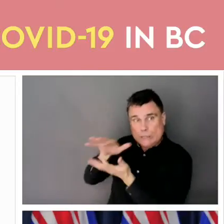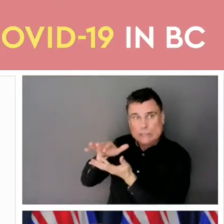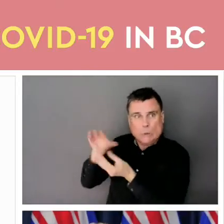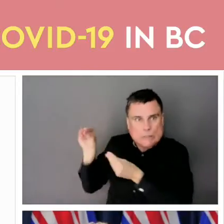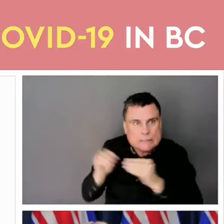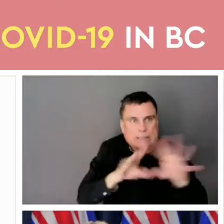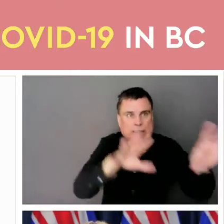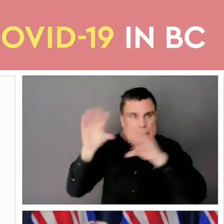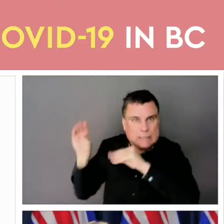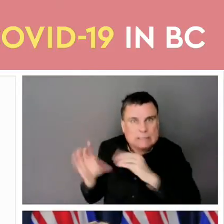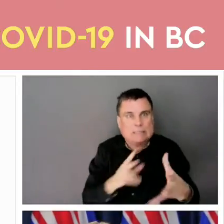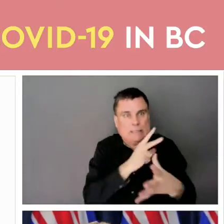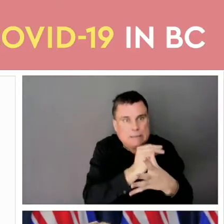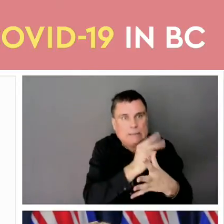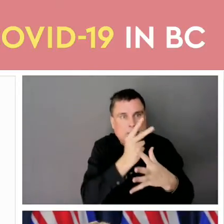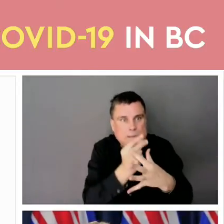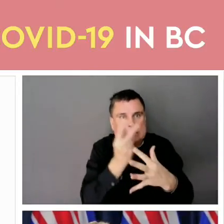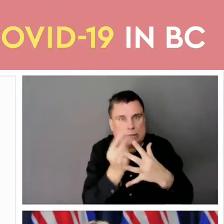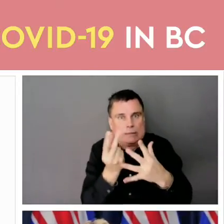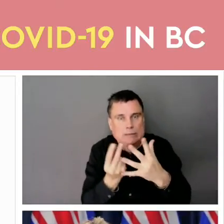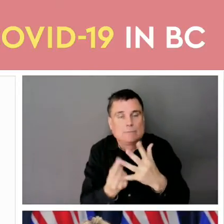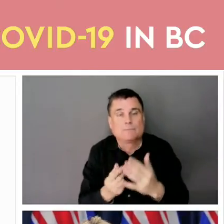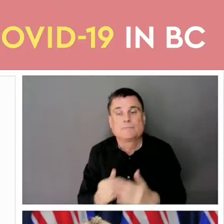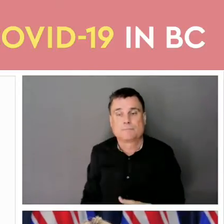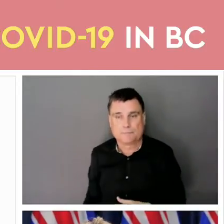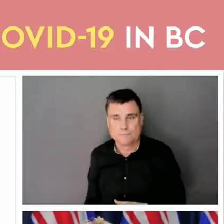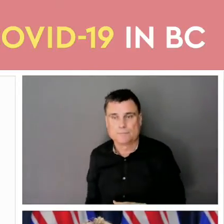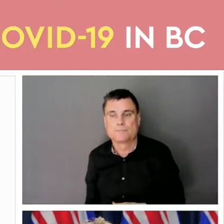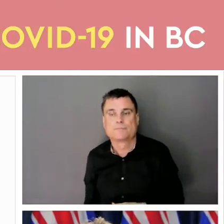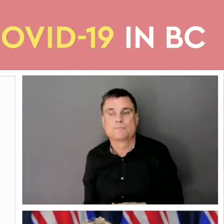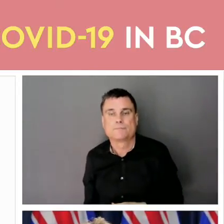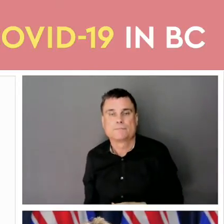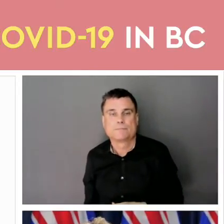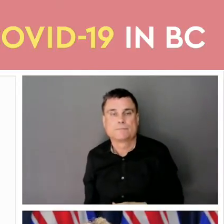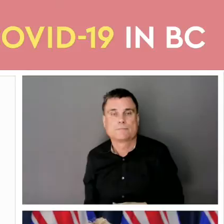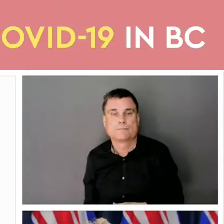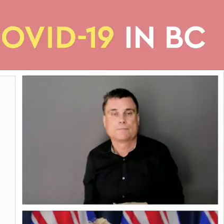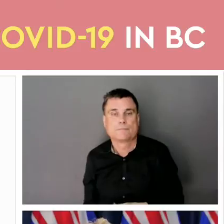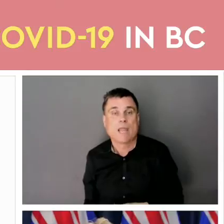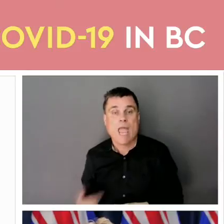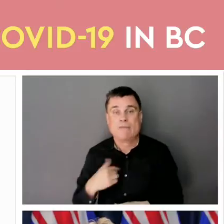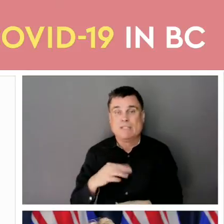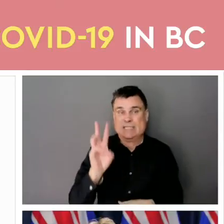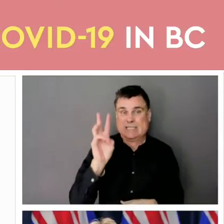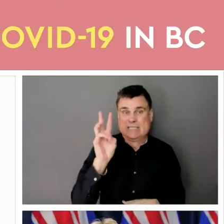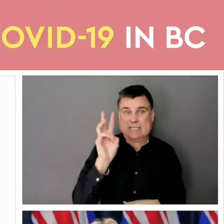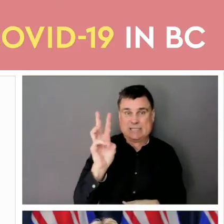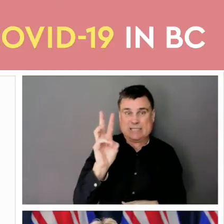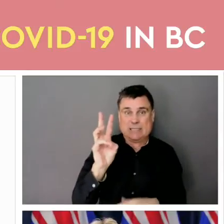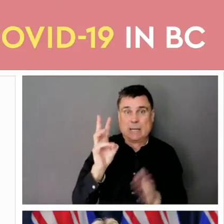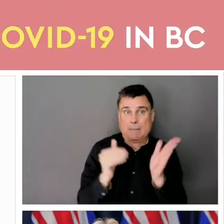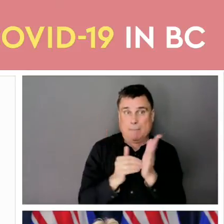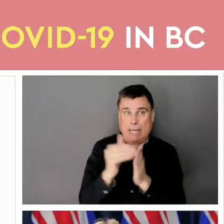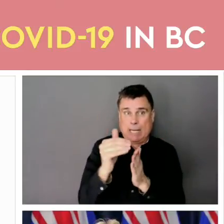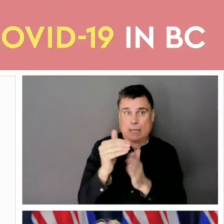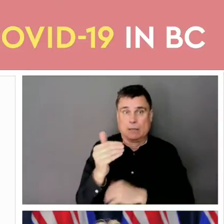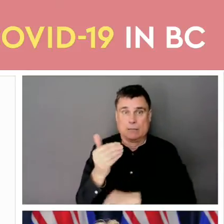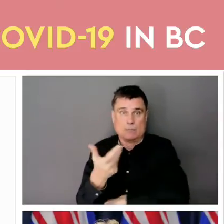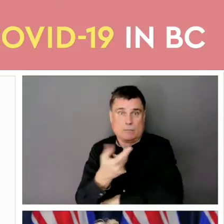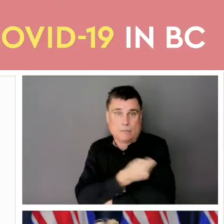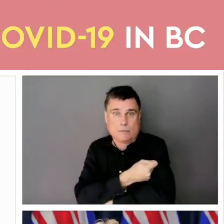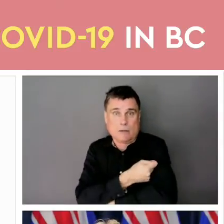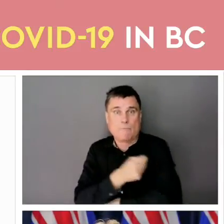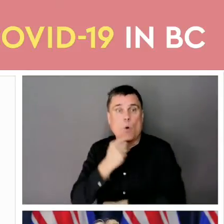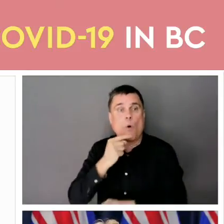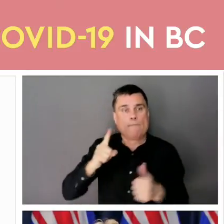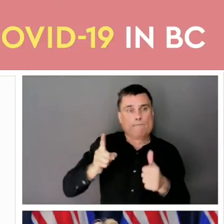we have 6 million doses of vaccine for quarter one from January to March, and we did receive early